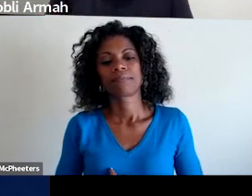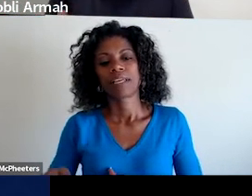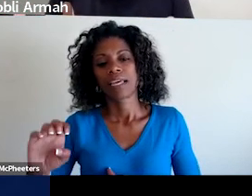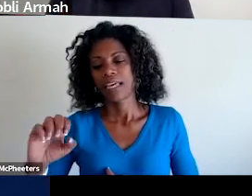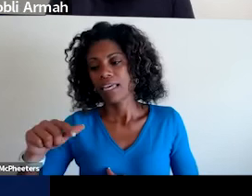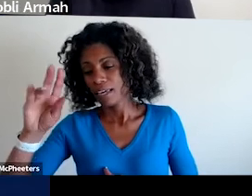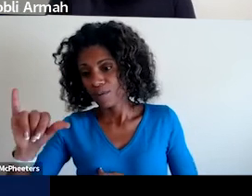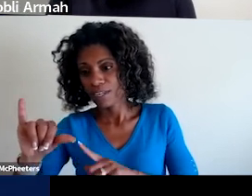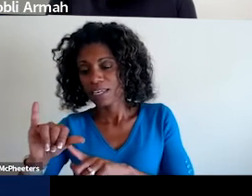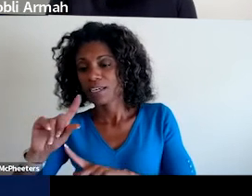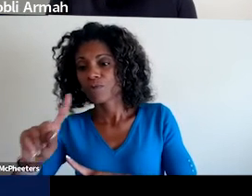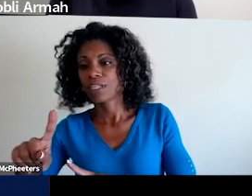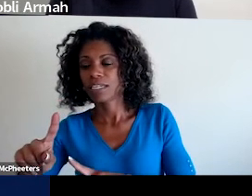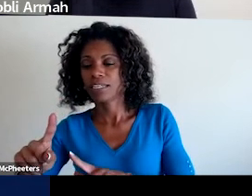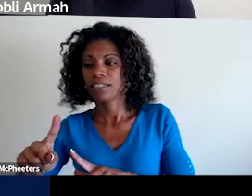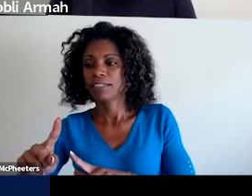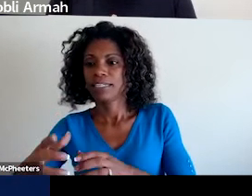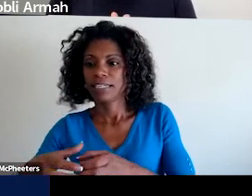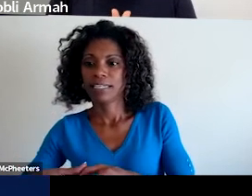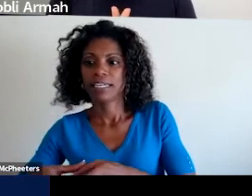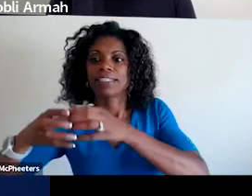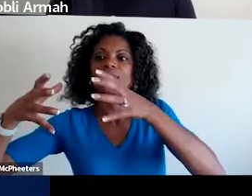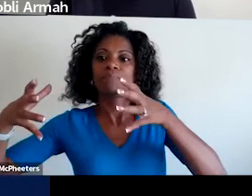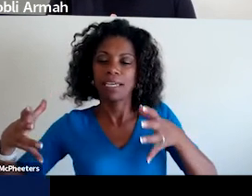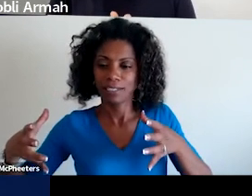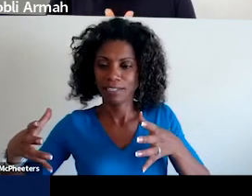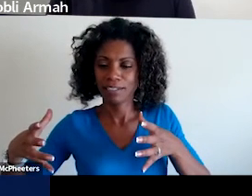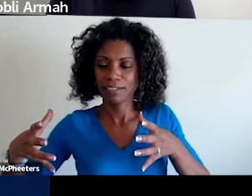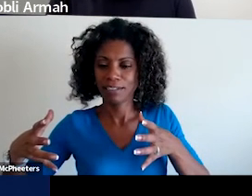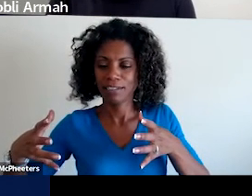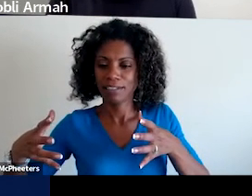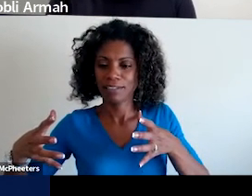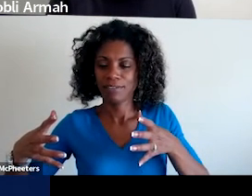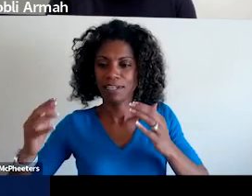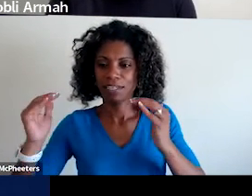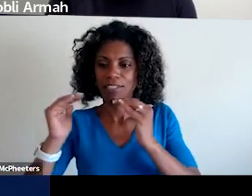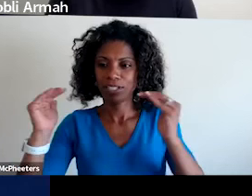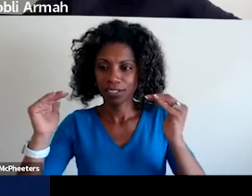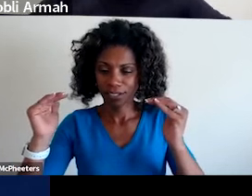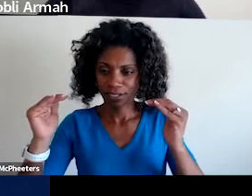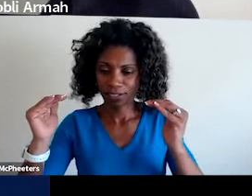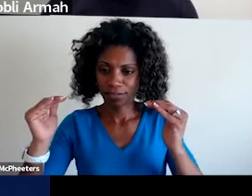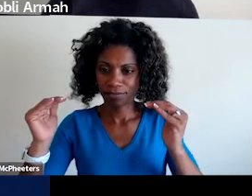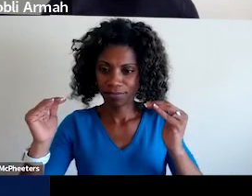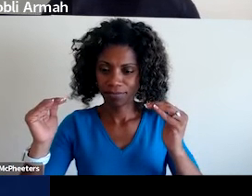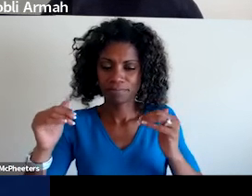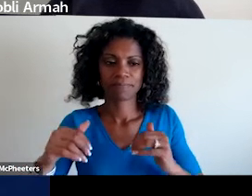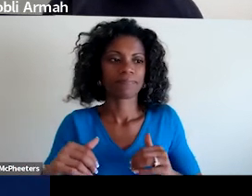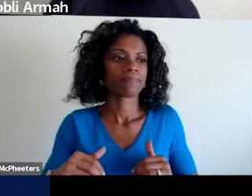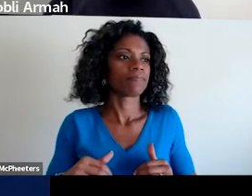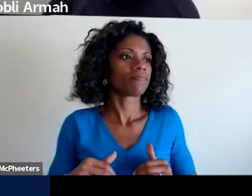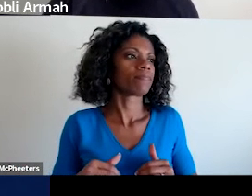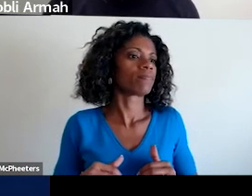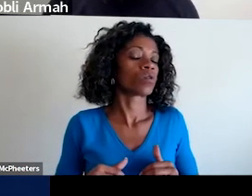but justice is at the core. And so what this should allow a communication person to do is to figure out when